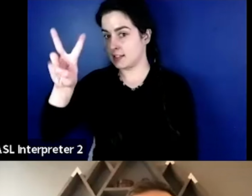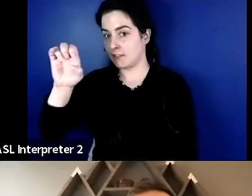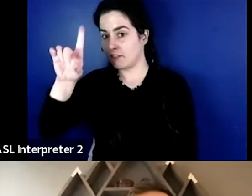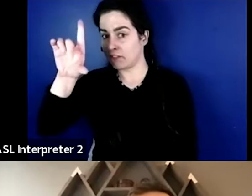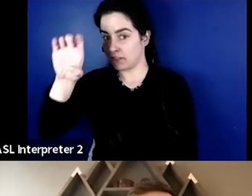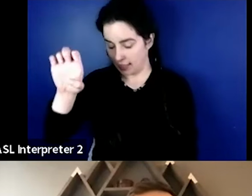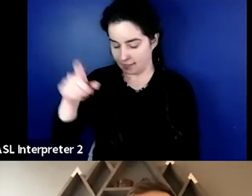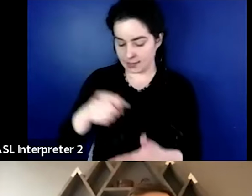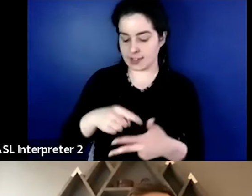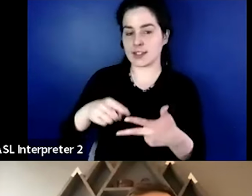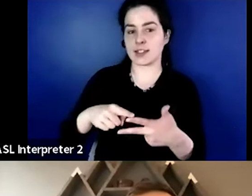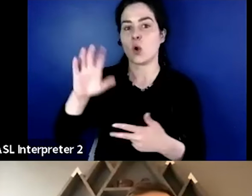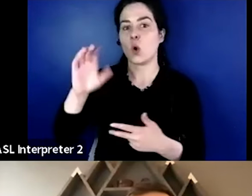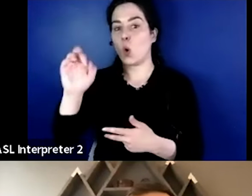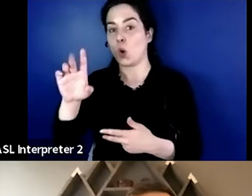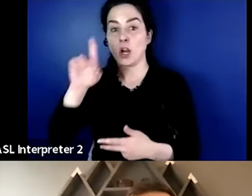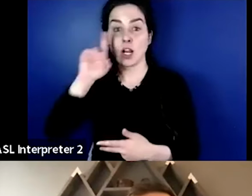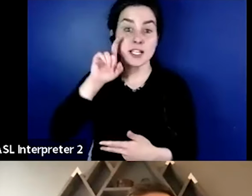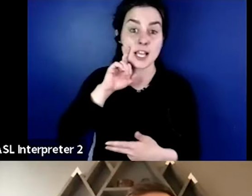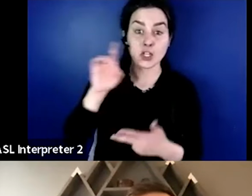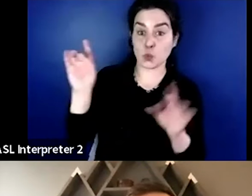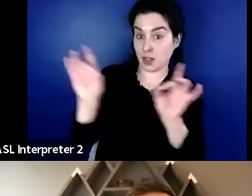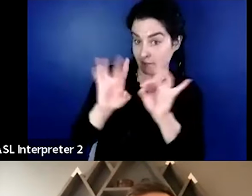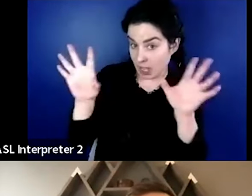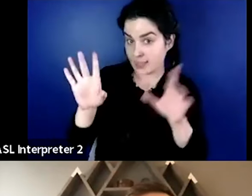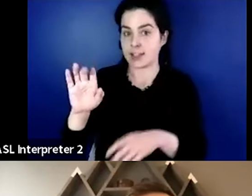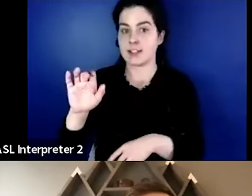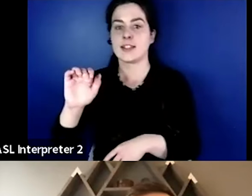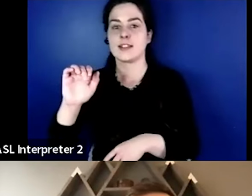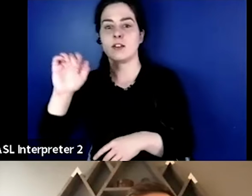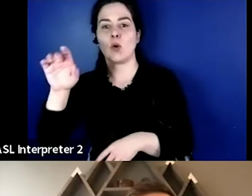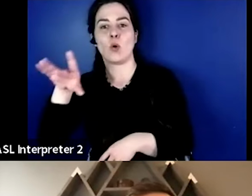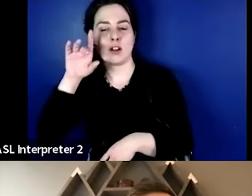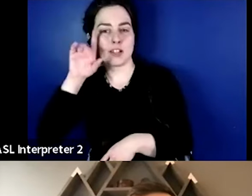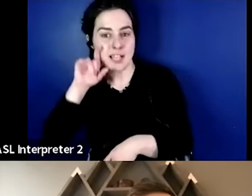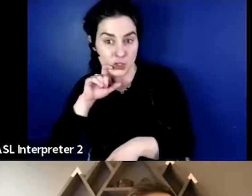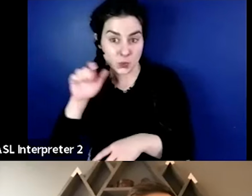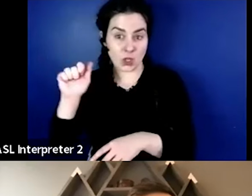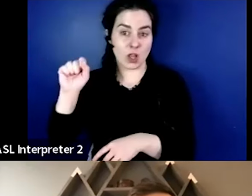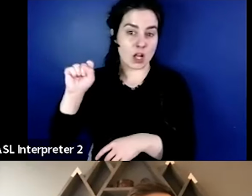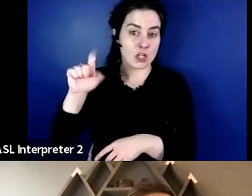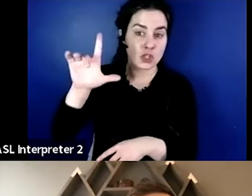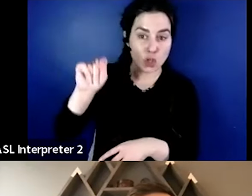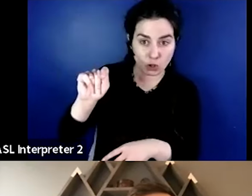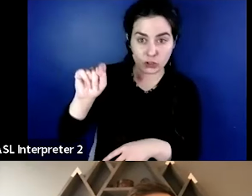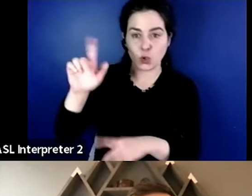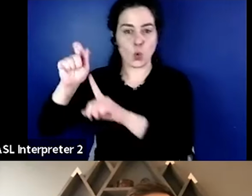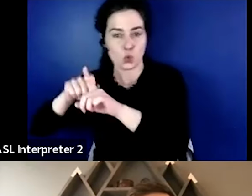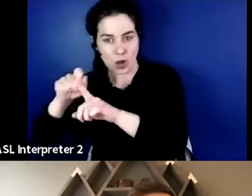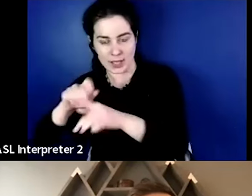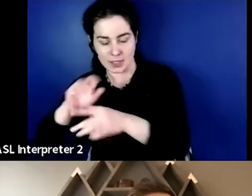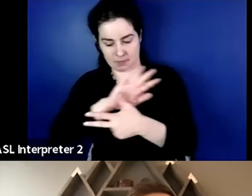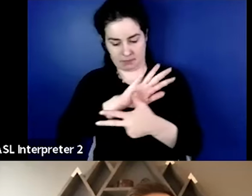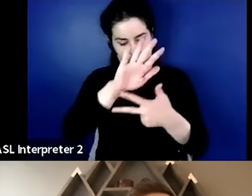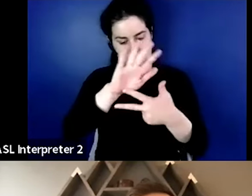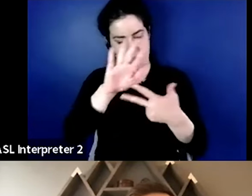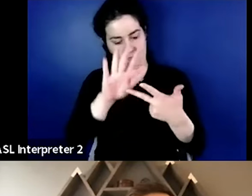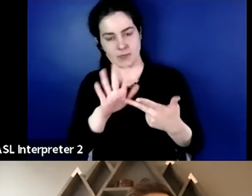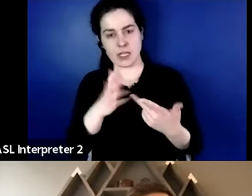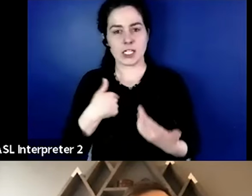you speak more to the value of the different terms for the various parts of this work and the process for choosing to use one instead of the